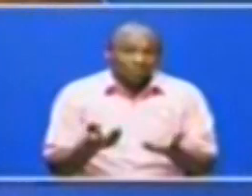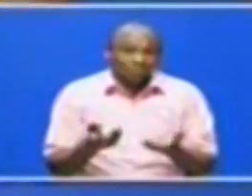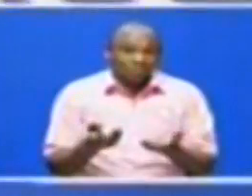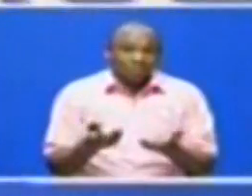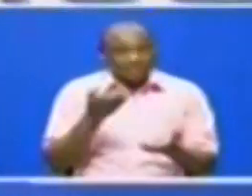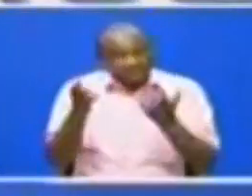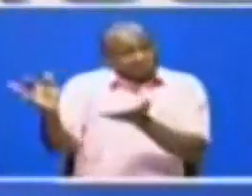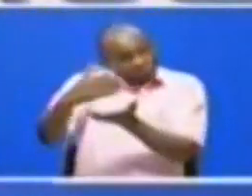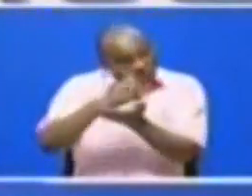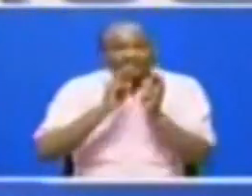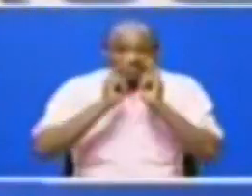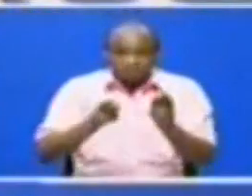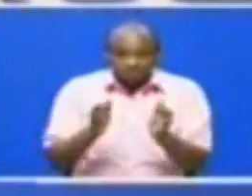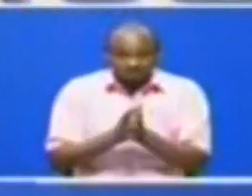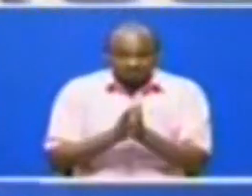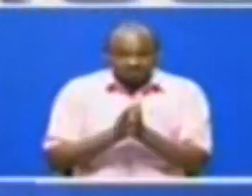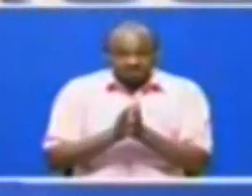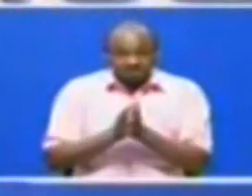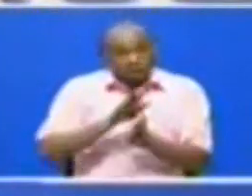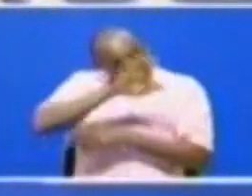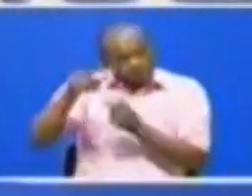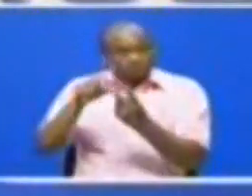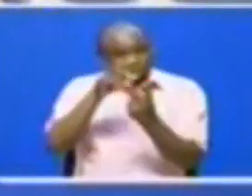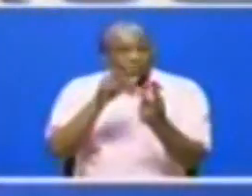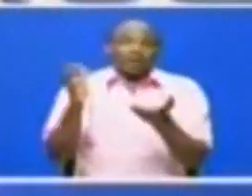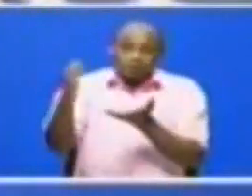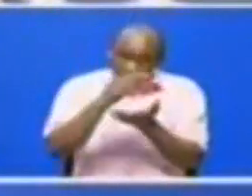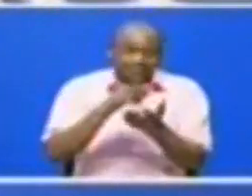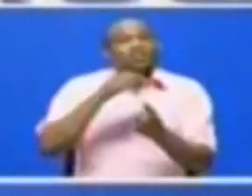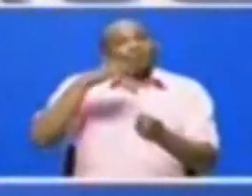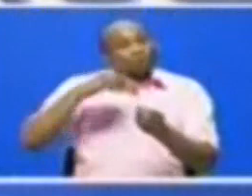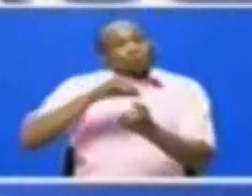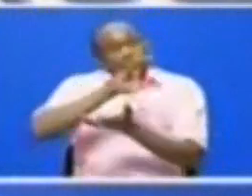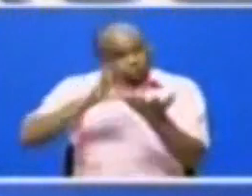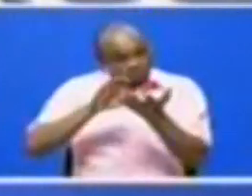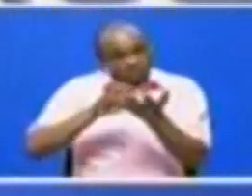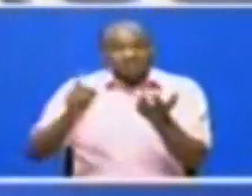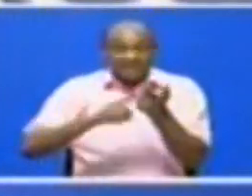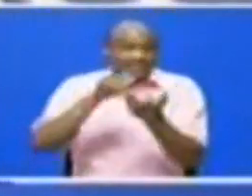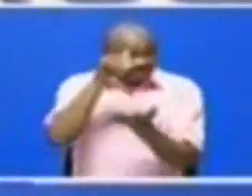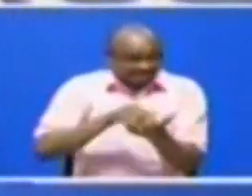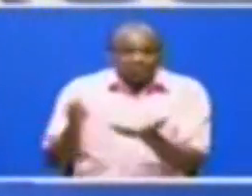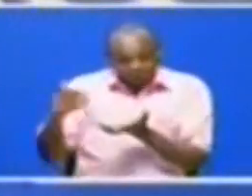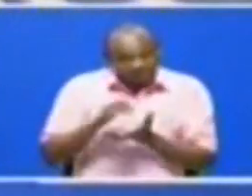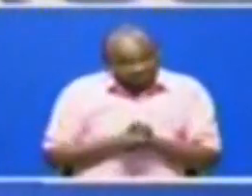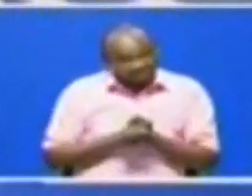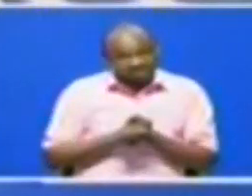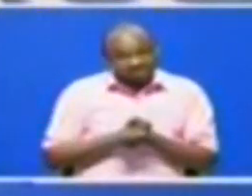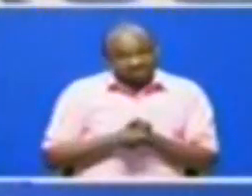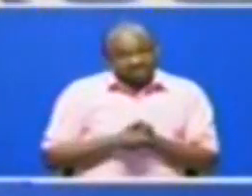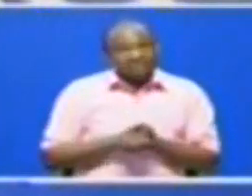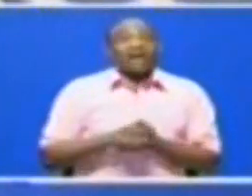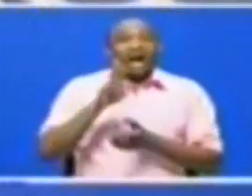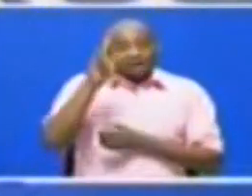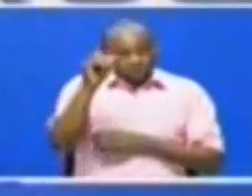We collect the results at the constituency. These are all options, right? Yes. We collect the results at the constituency tallying center. The